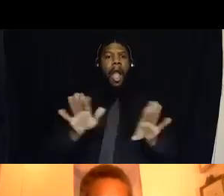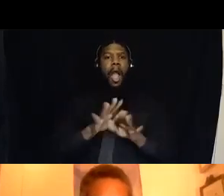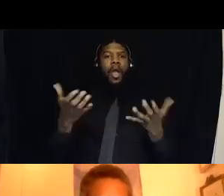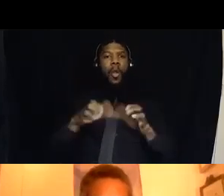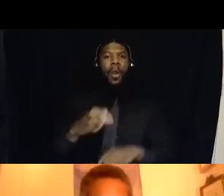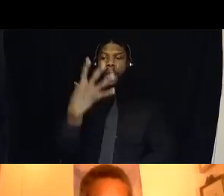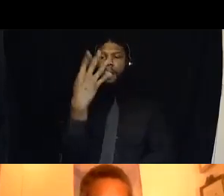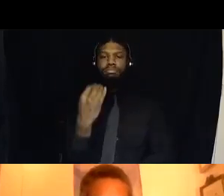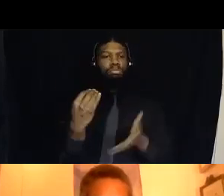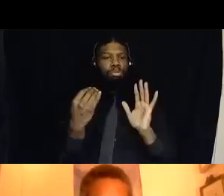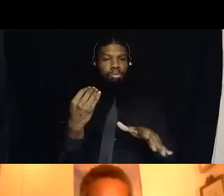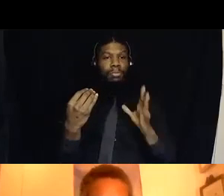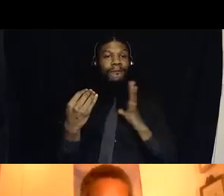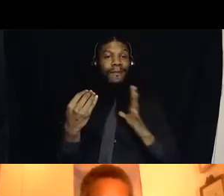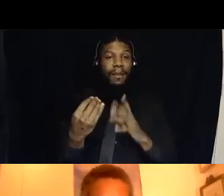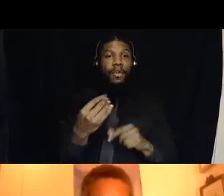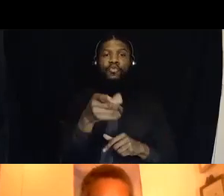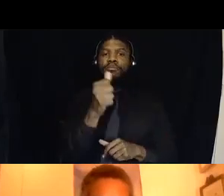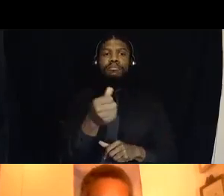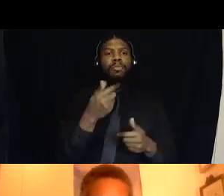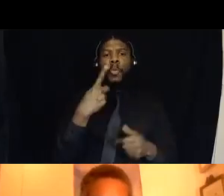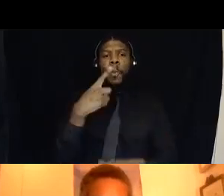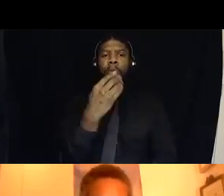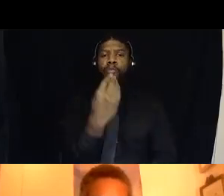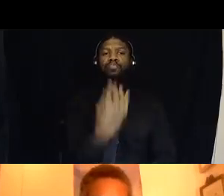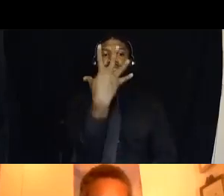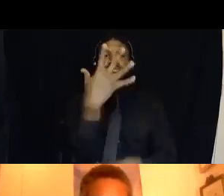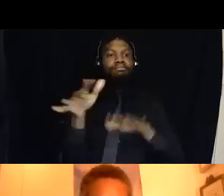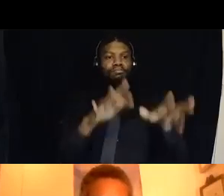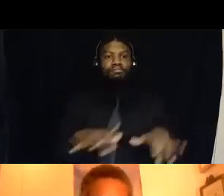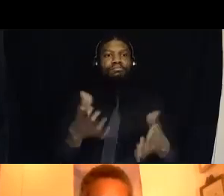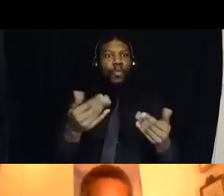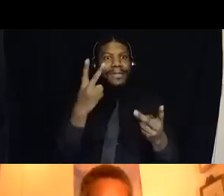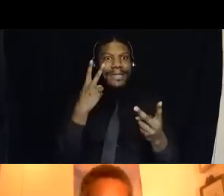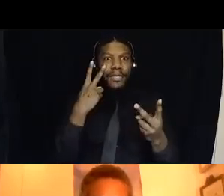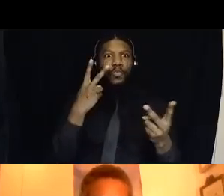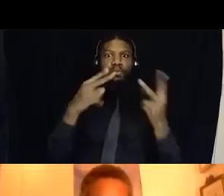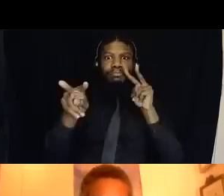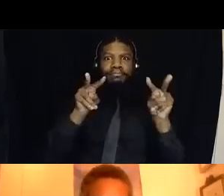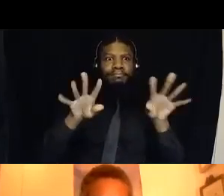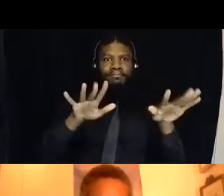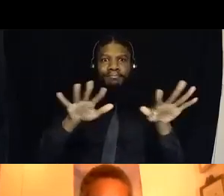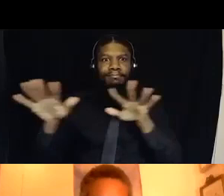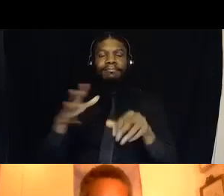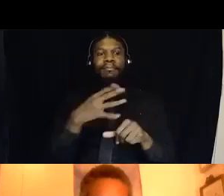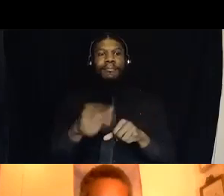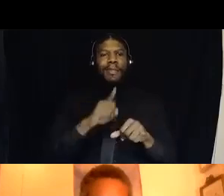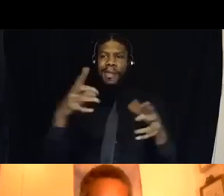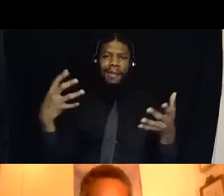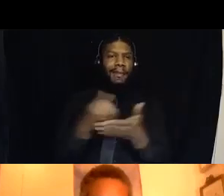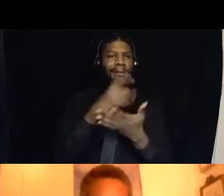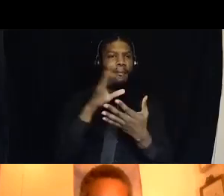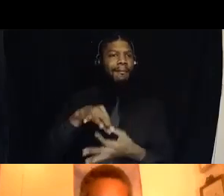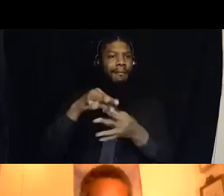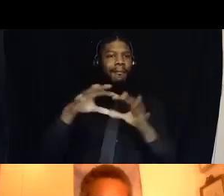but if you're comfortable, we would really love to be able to see you and foster a collective spirit in the program, but you do